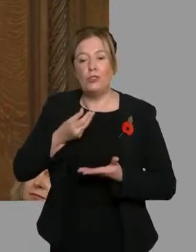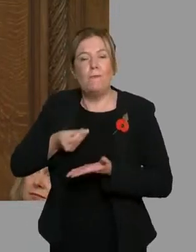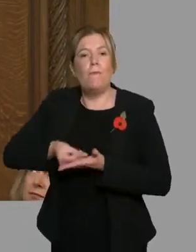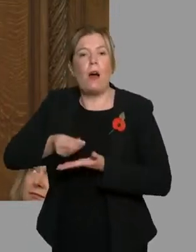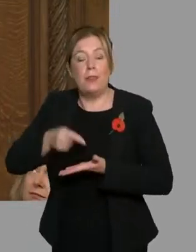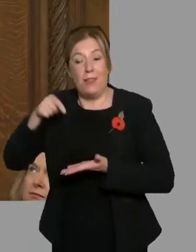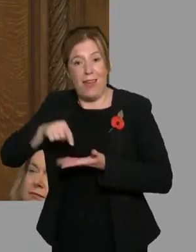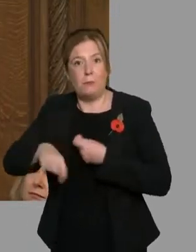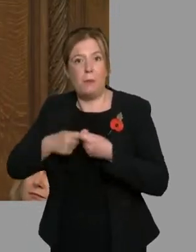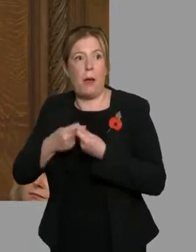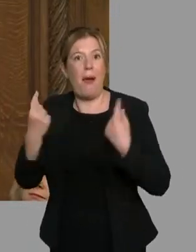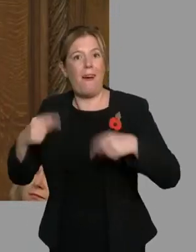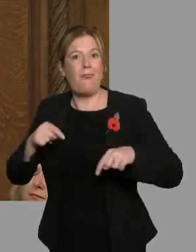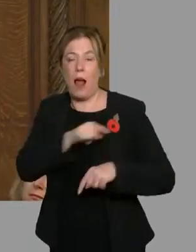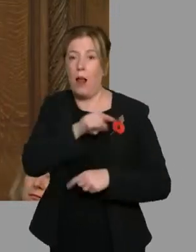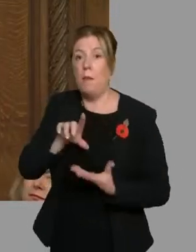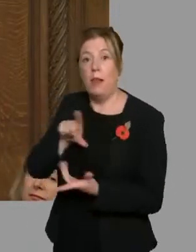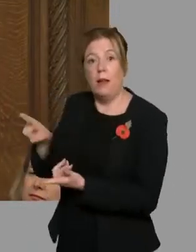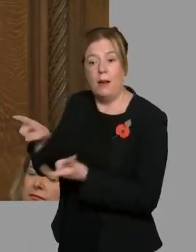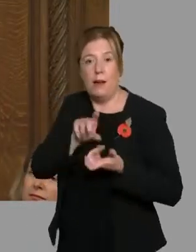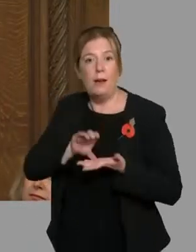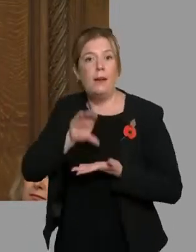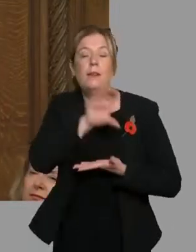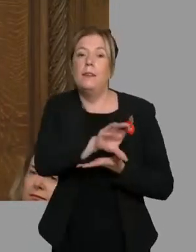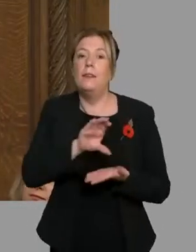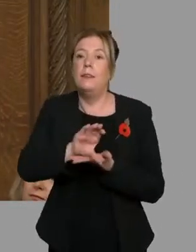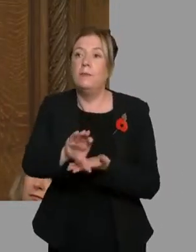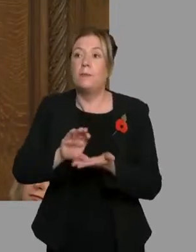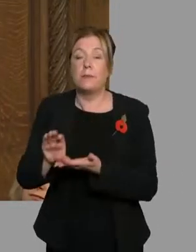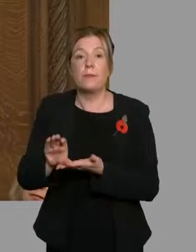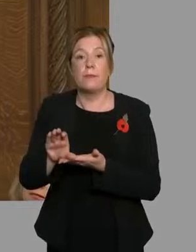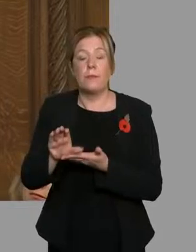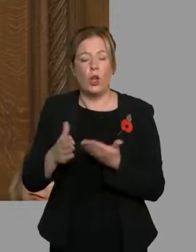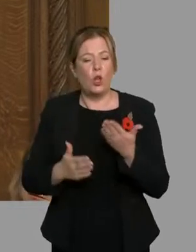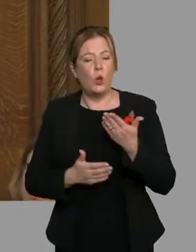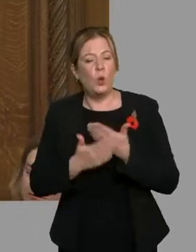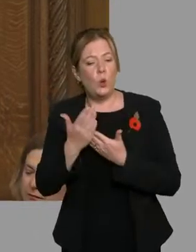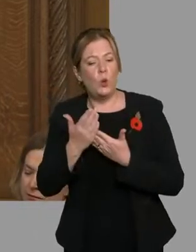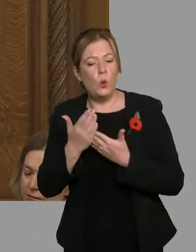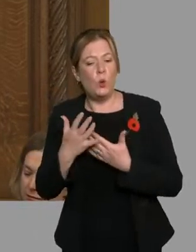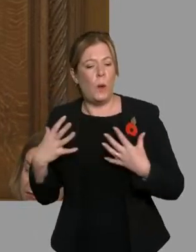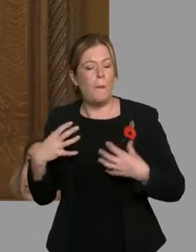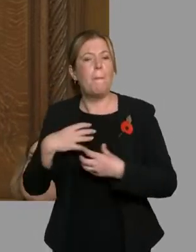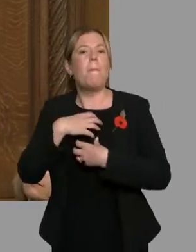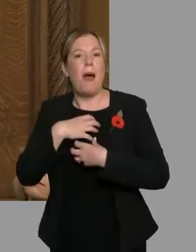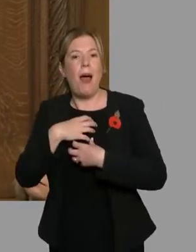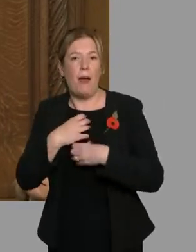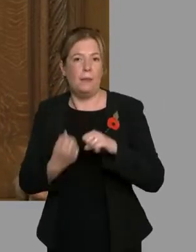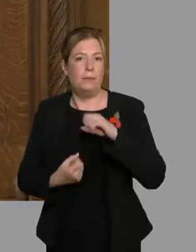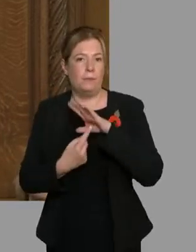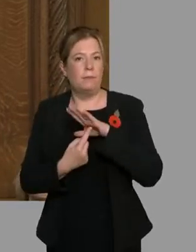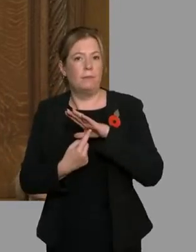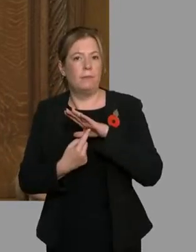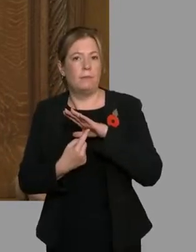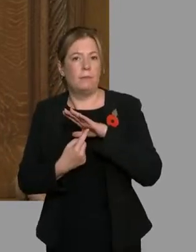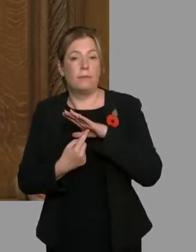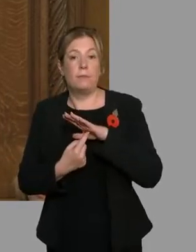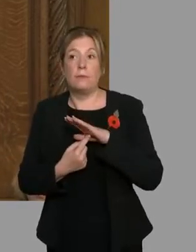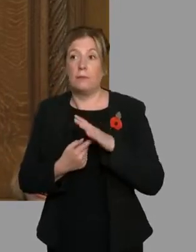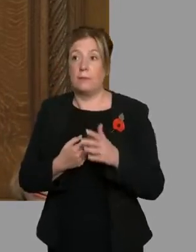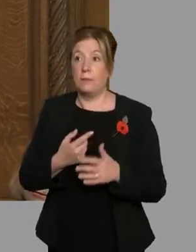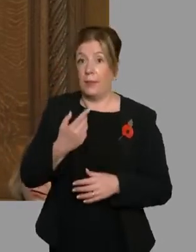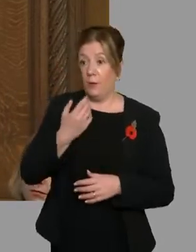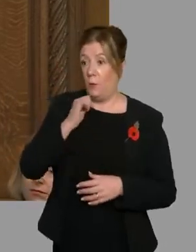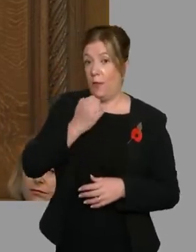With the new Lord Mayor making this a priority and the Mansion House speech imminent, will the new government commit to see through the last